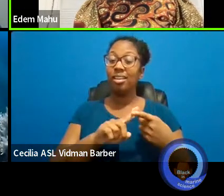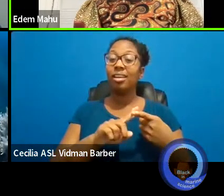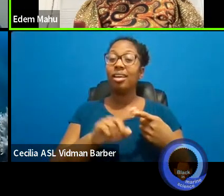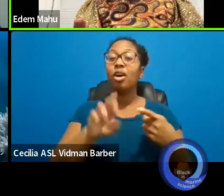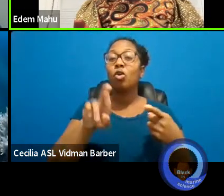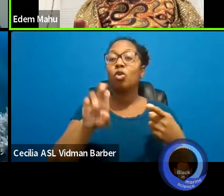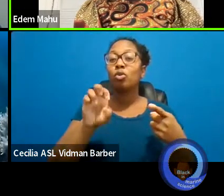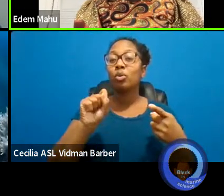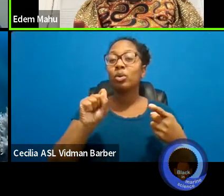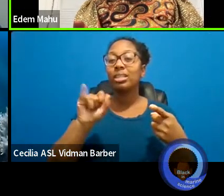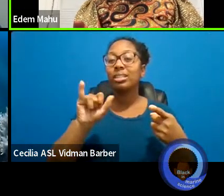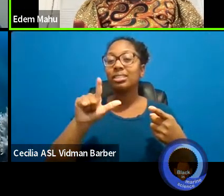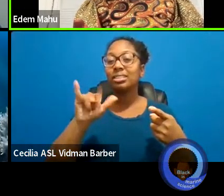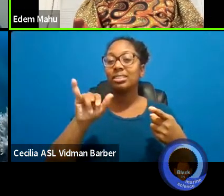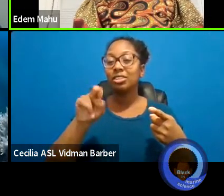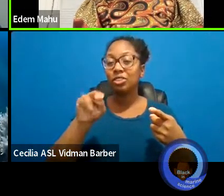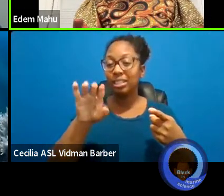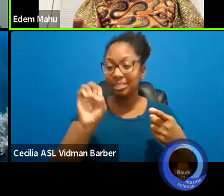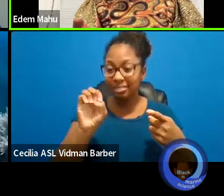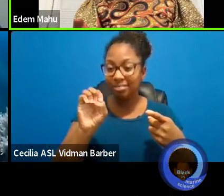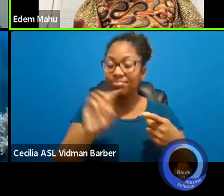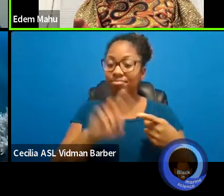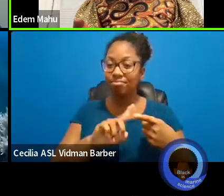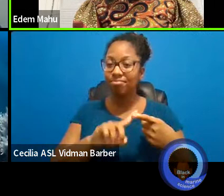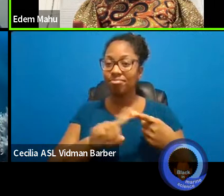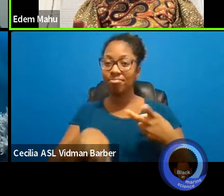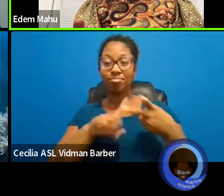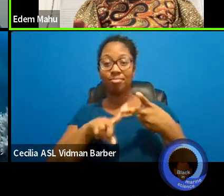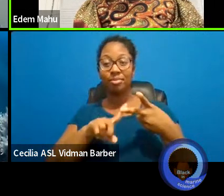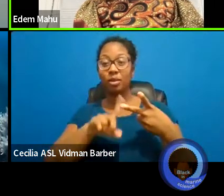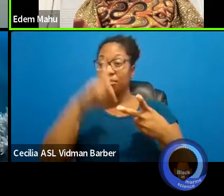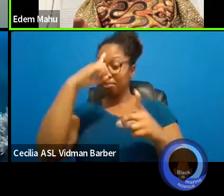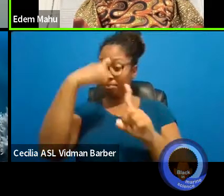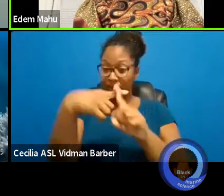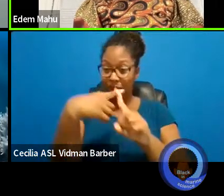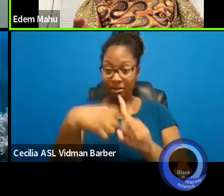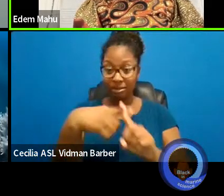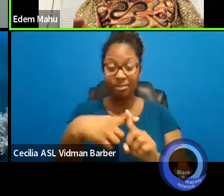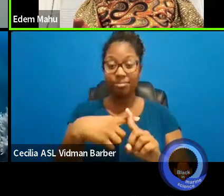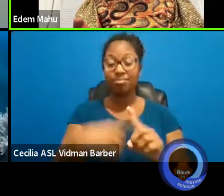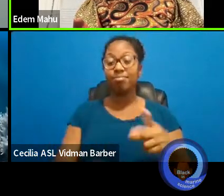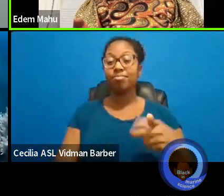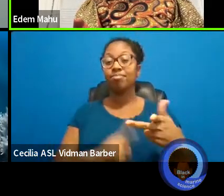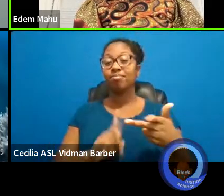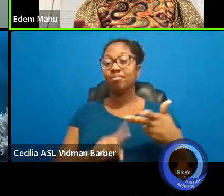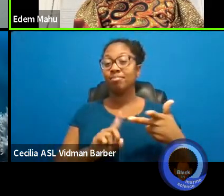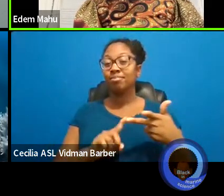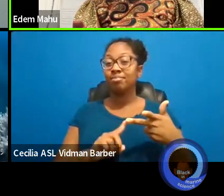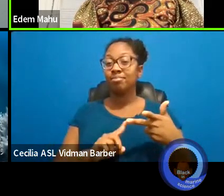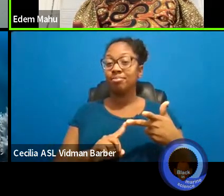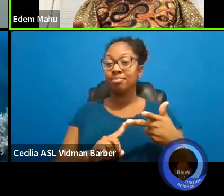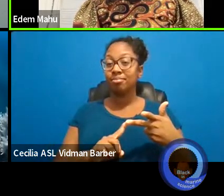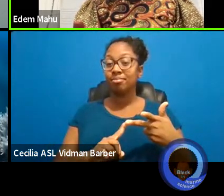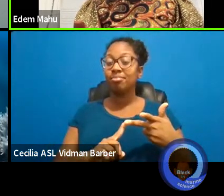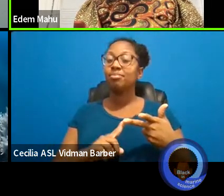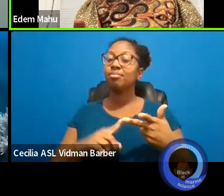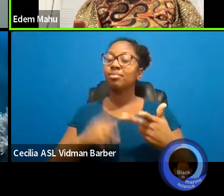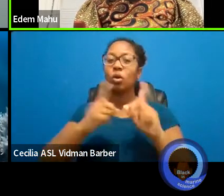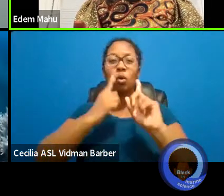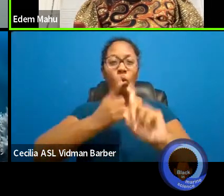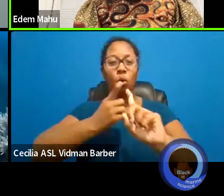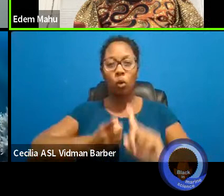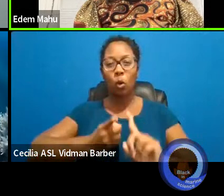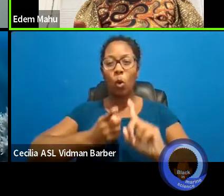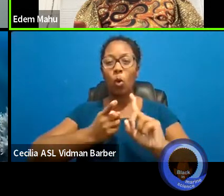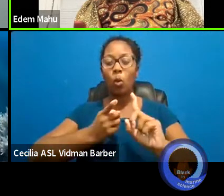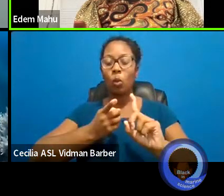resilient. For me, I'm very positive and I'm a goal-oriented